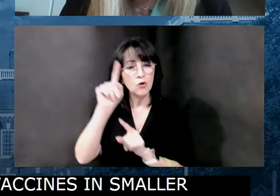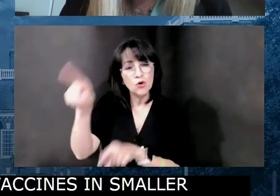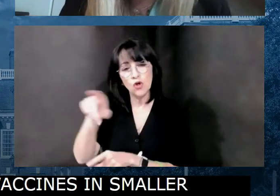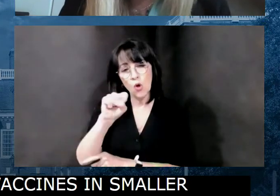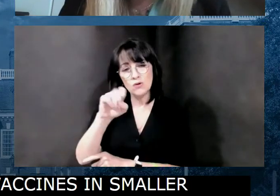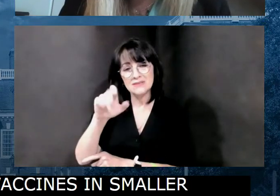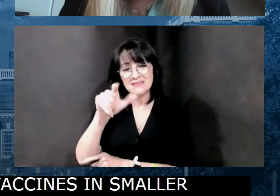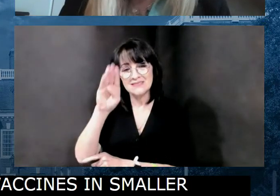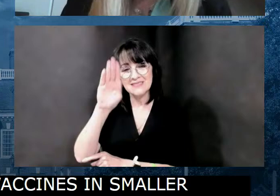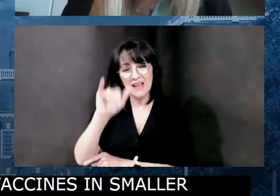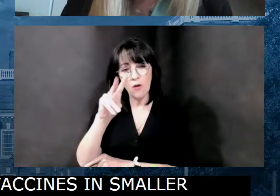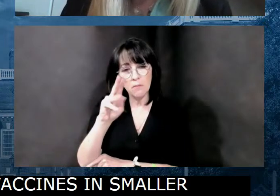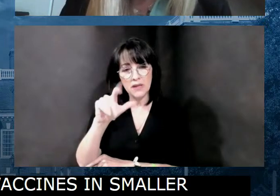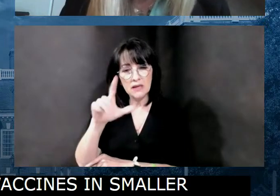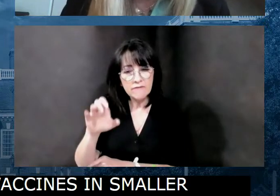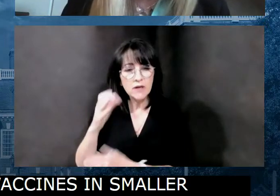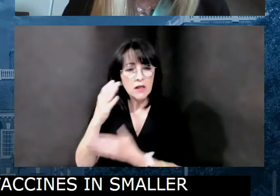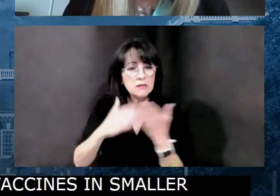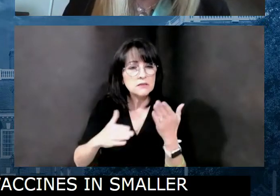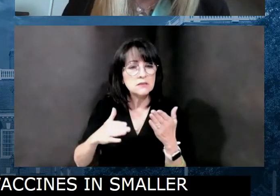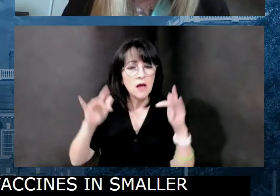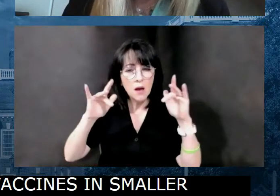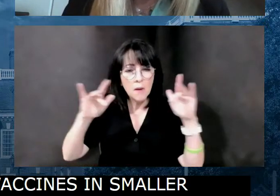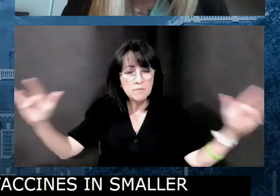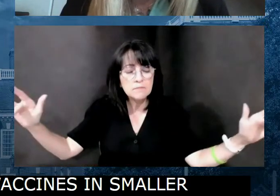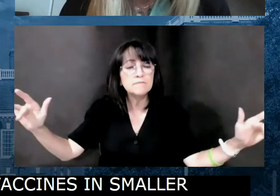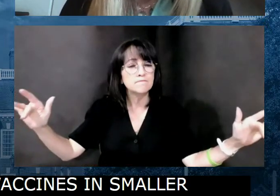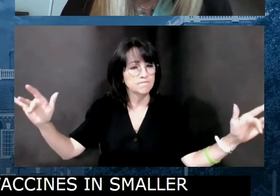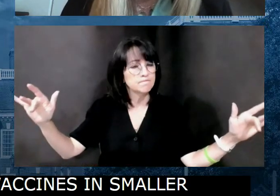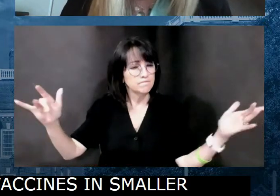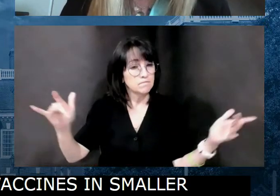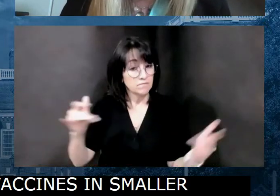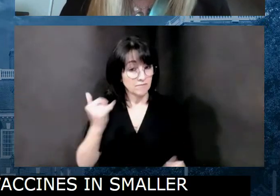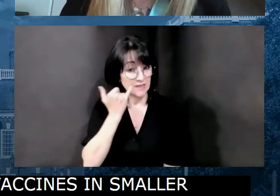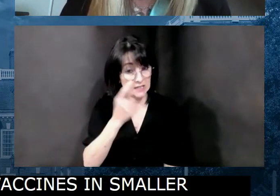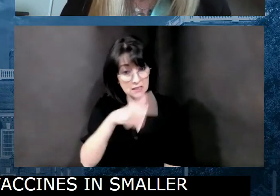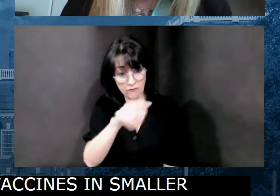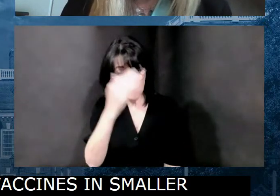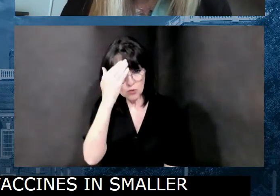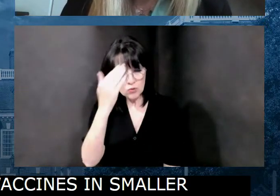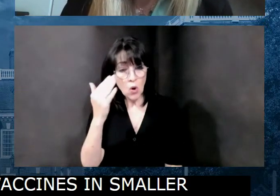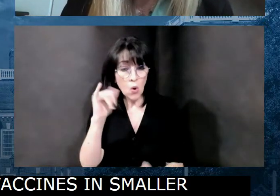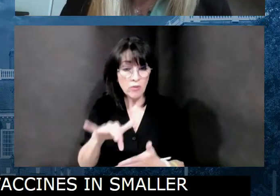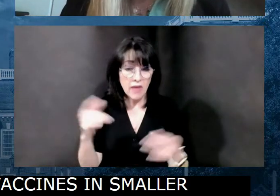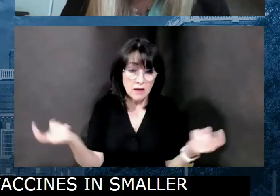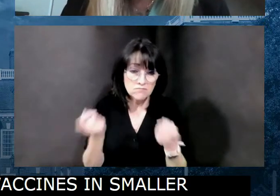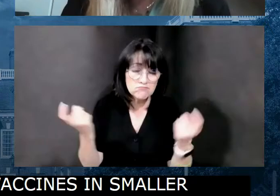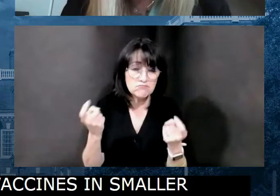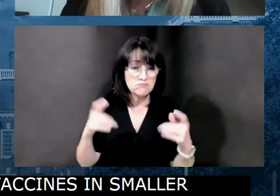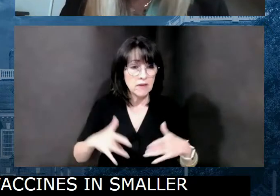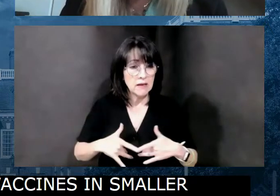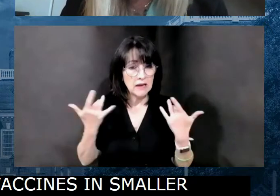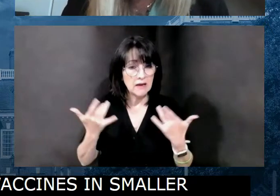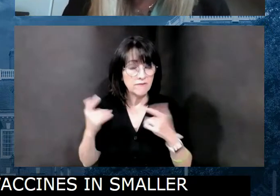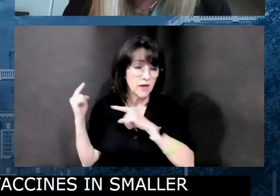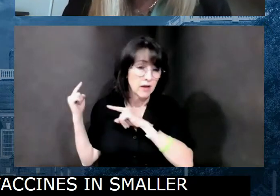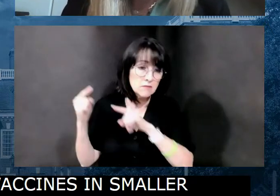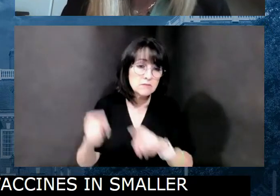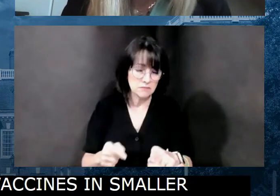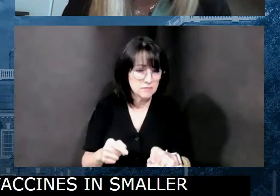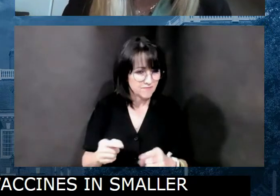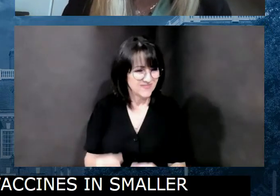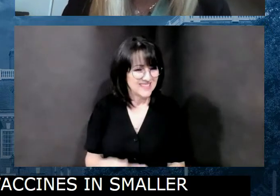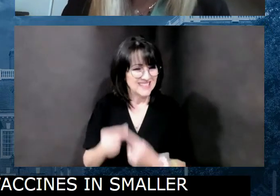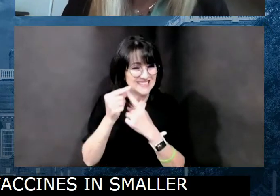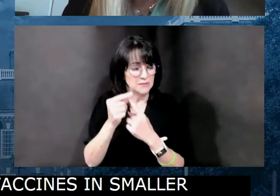if you know of an event or an activity that would be helpful for reaching people to get them vaccinated, especially among our youngest